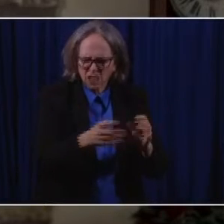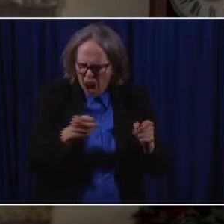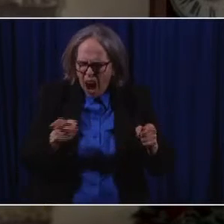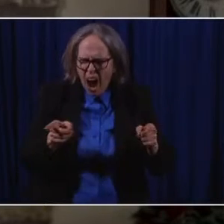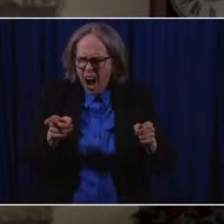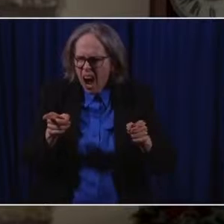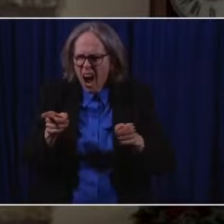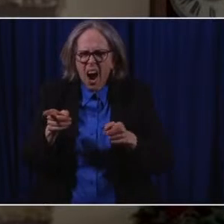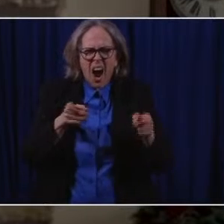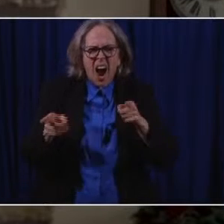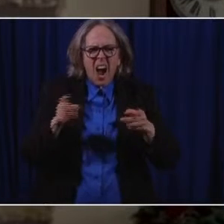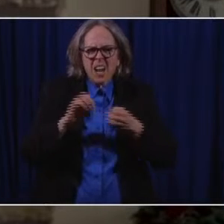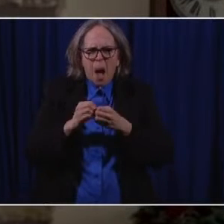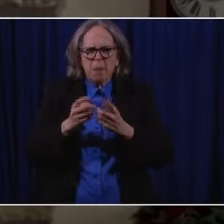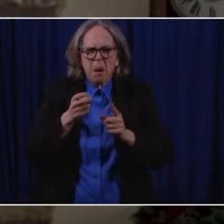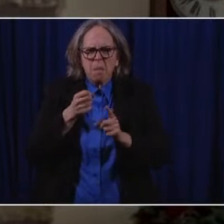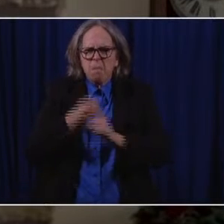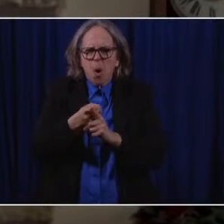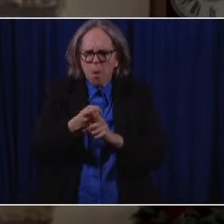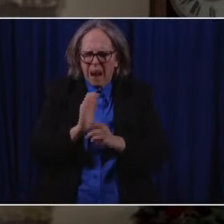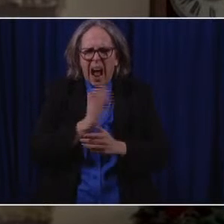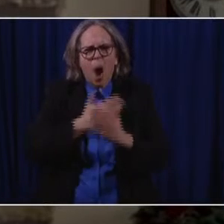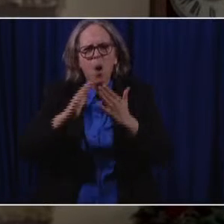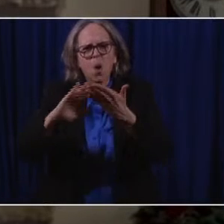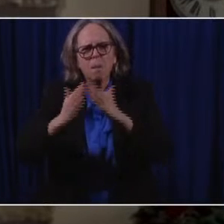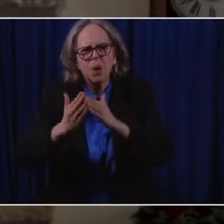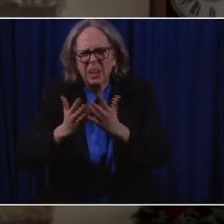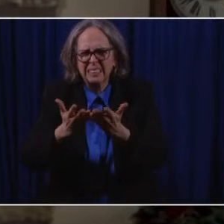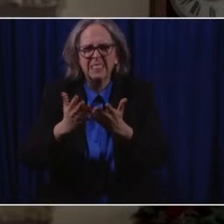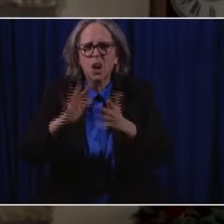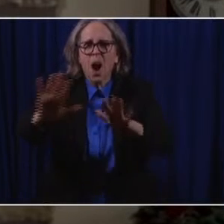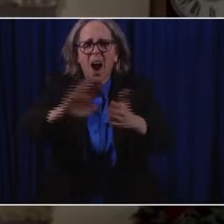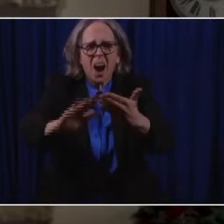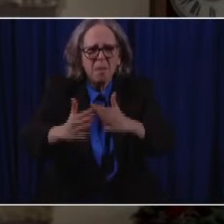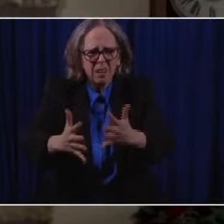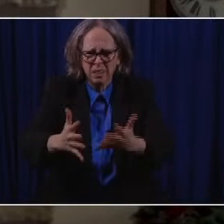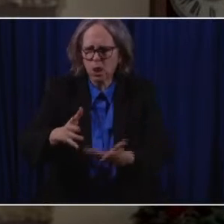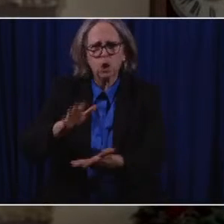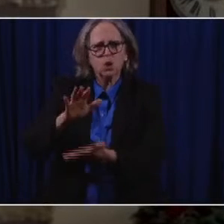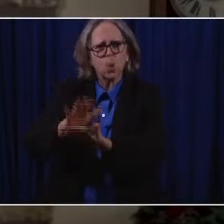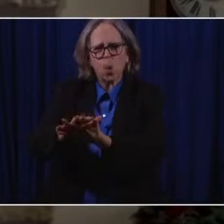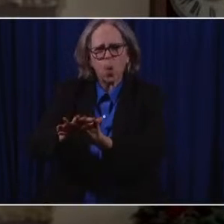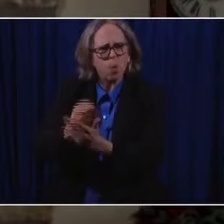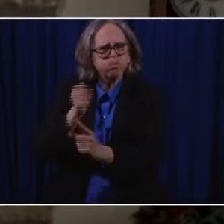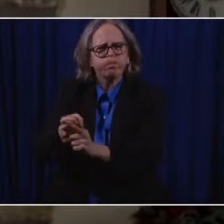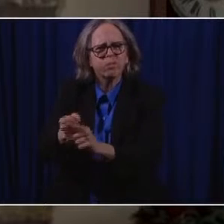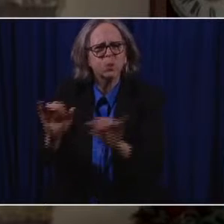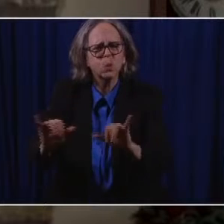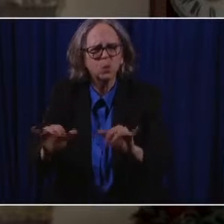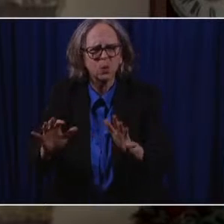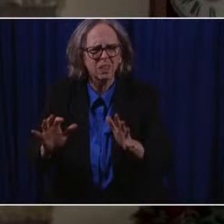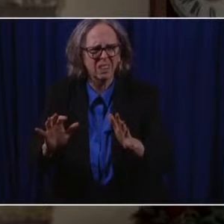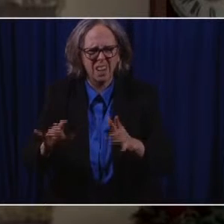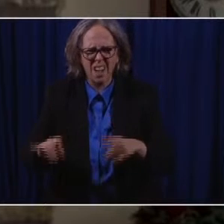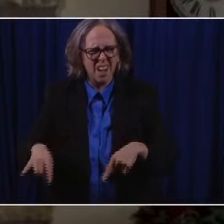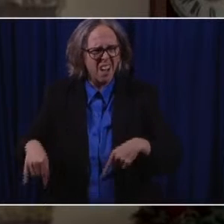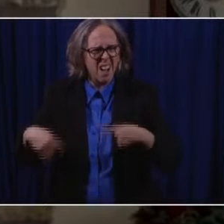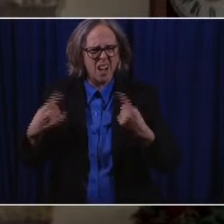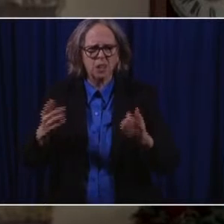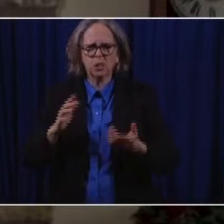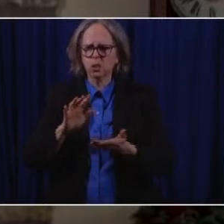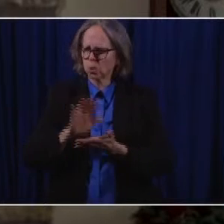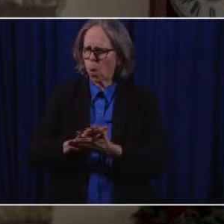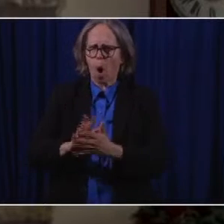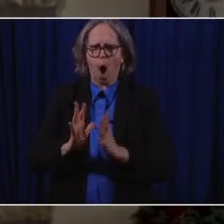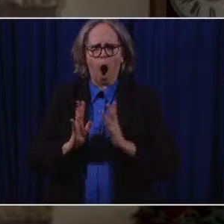schools to stay open. Schools are doing a good job, but they can't do this alone. They're wearing masks. We don't think there's much